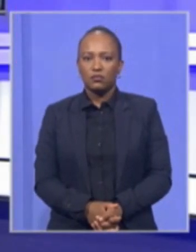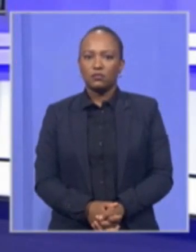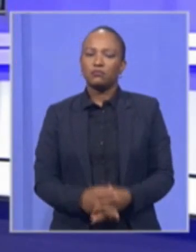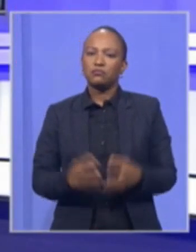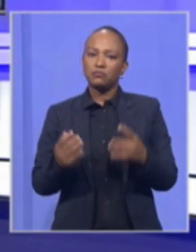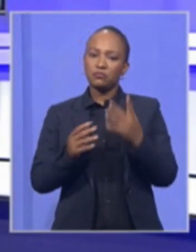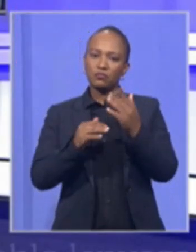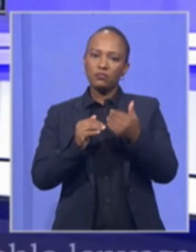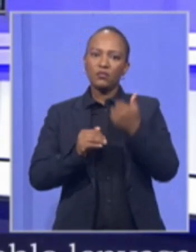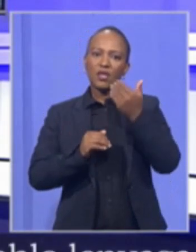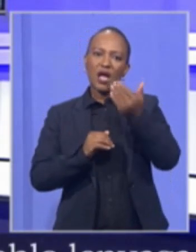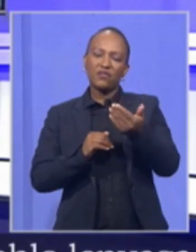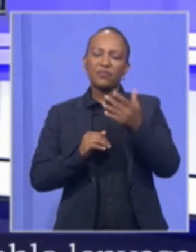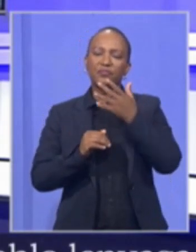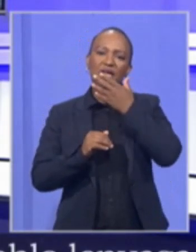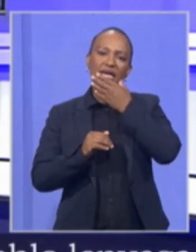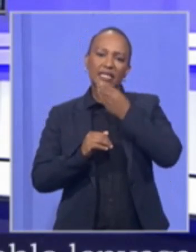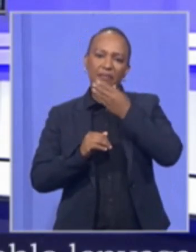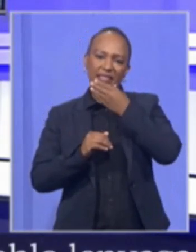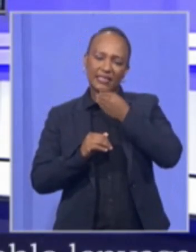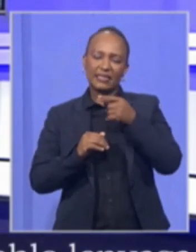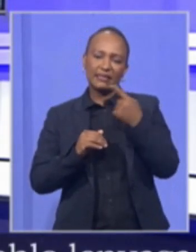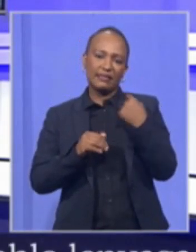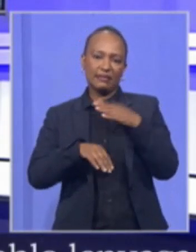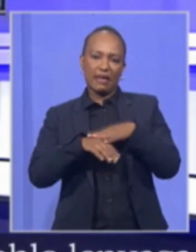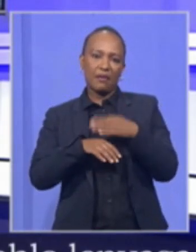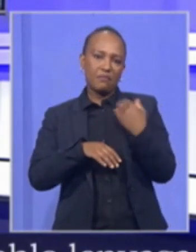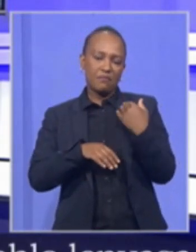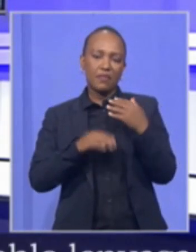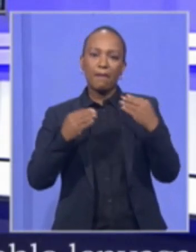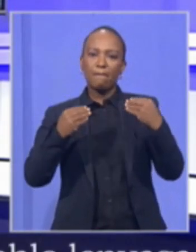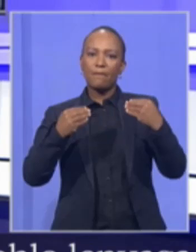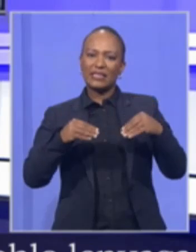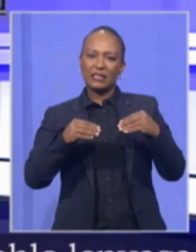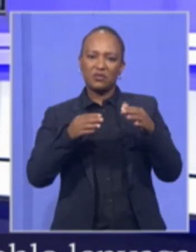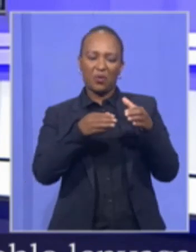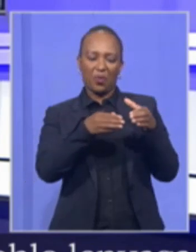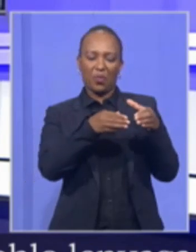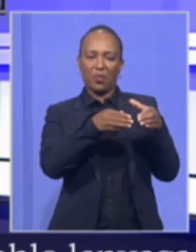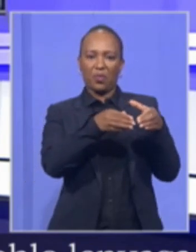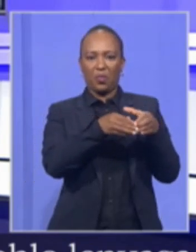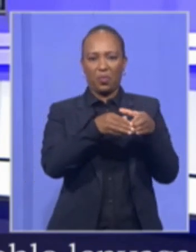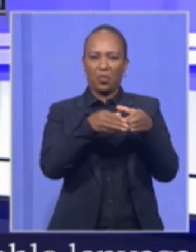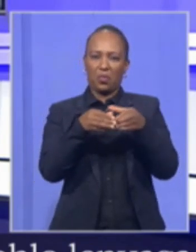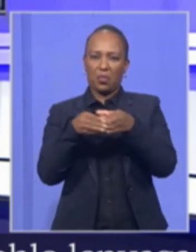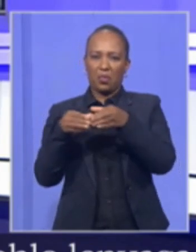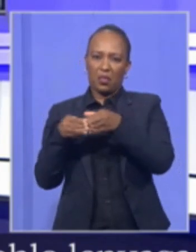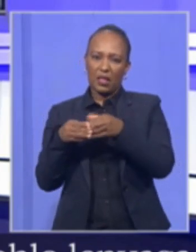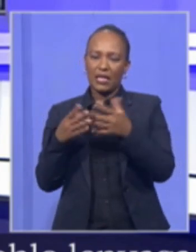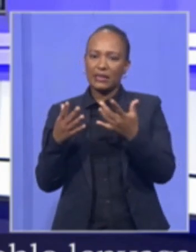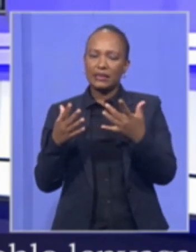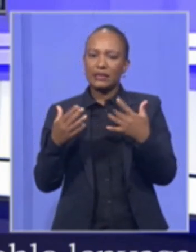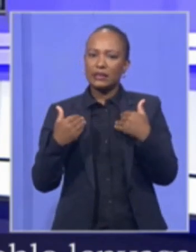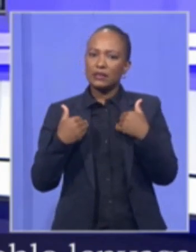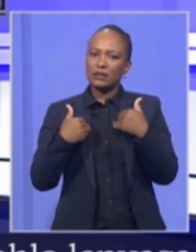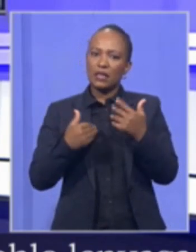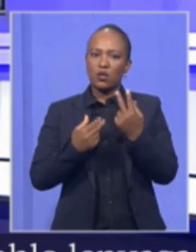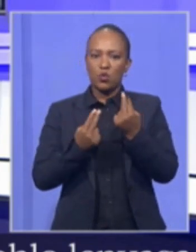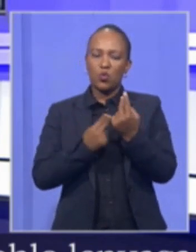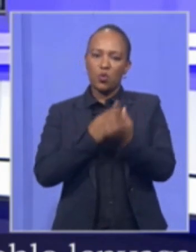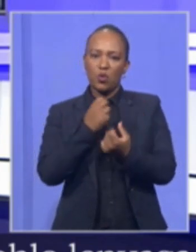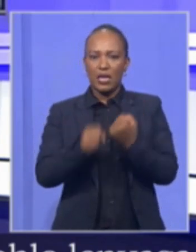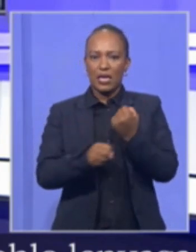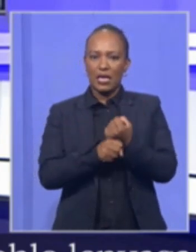Morago ga le maema la maikhutšo a Keresemose tše dingwe tša dikgwebo tše nnyane di lebanwa ke mathata a go thoma ngwaga o moswa ka ge di